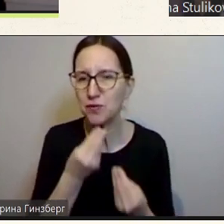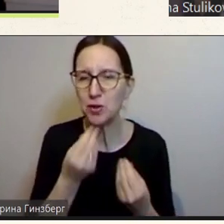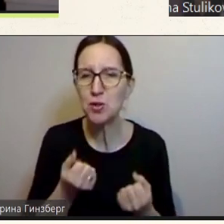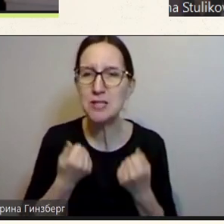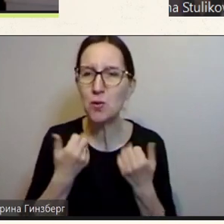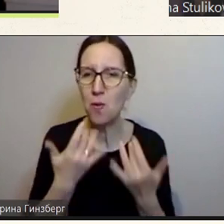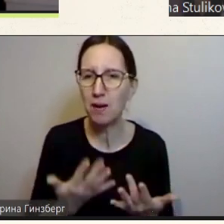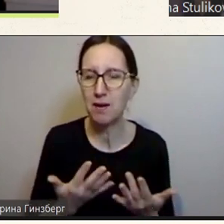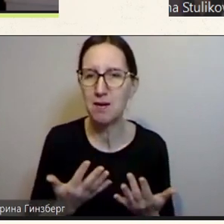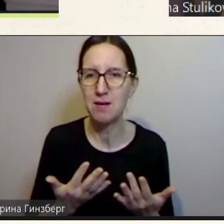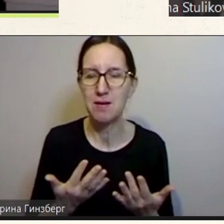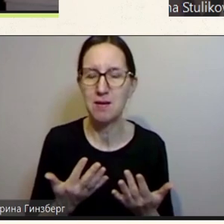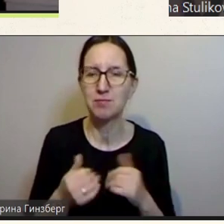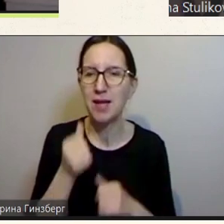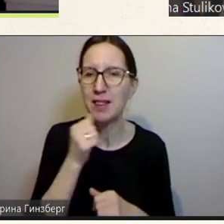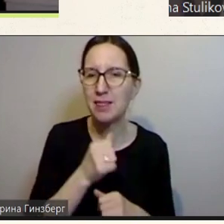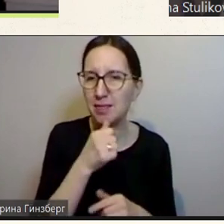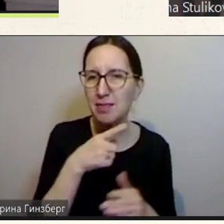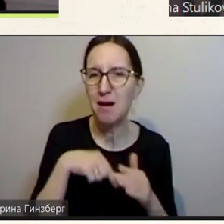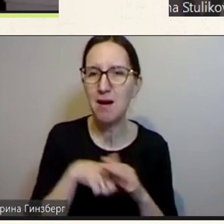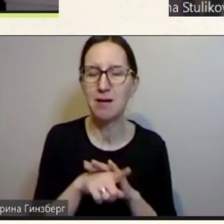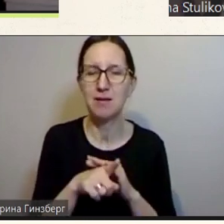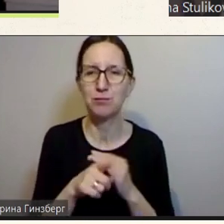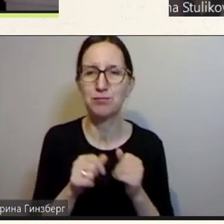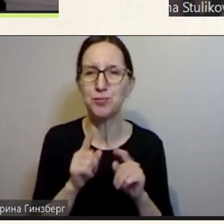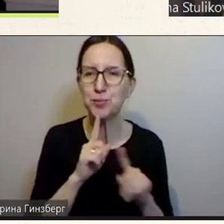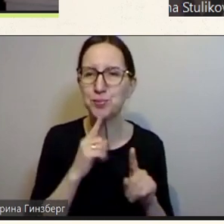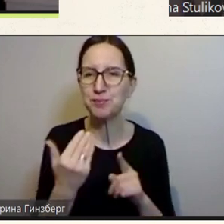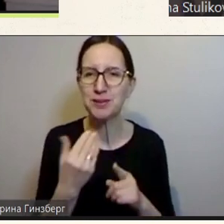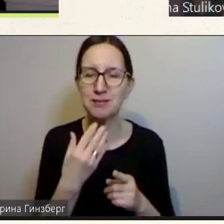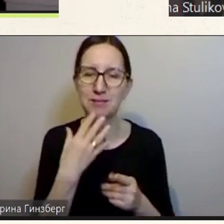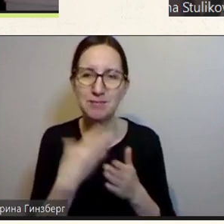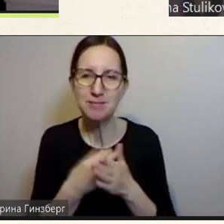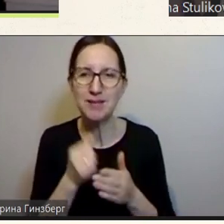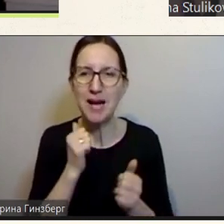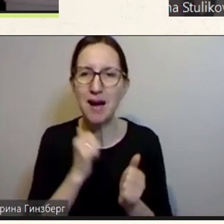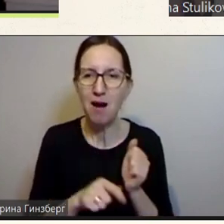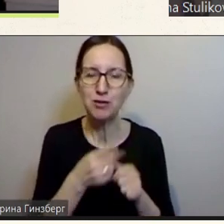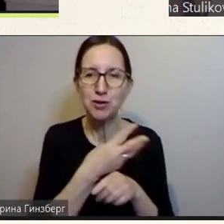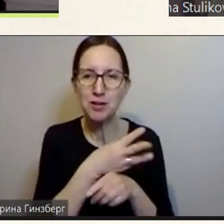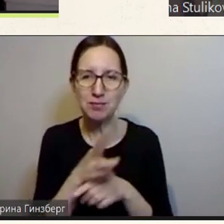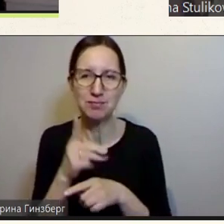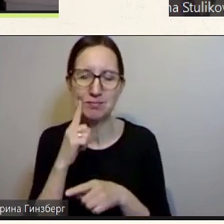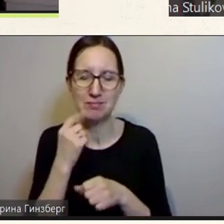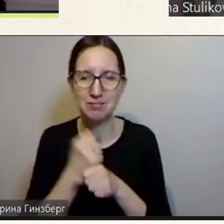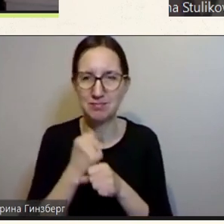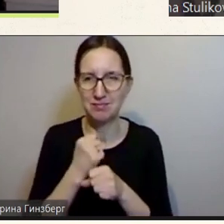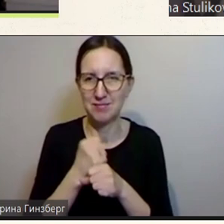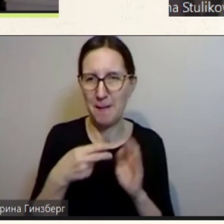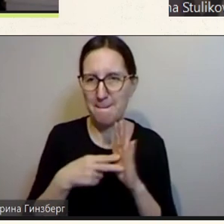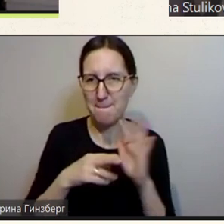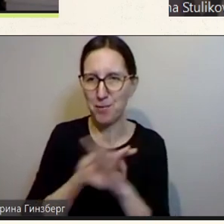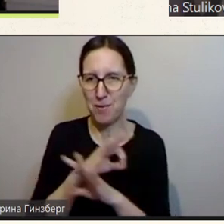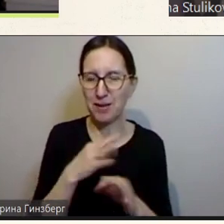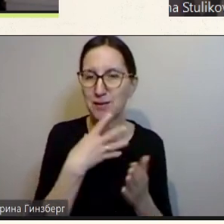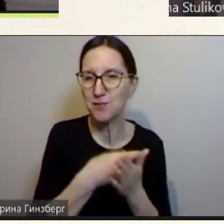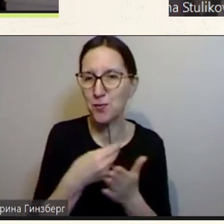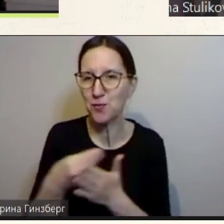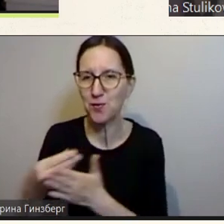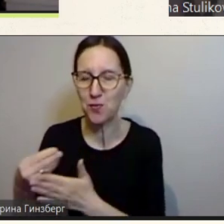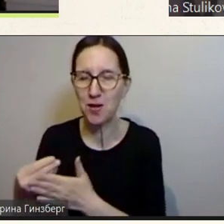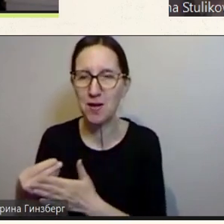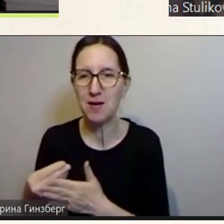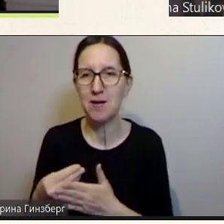seems absolutely astonishing how many technical details each and every work has.